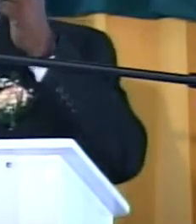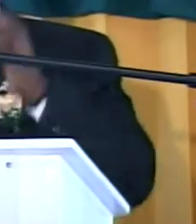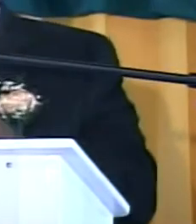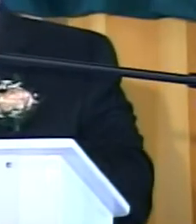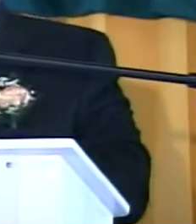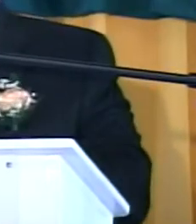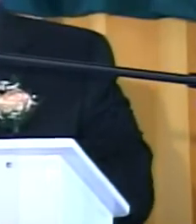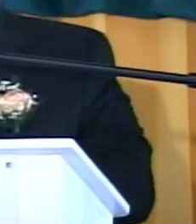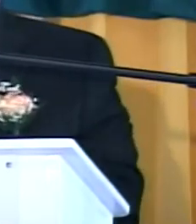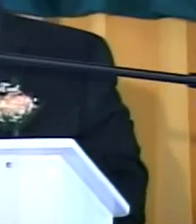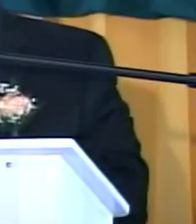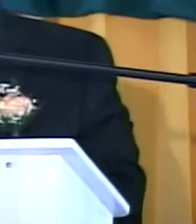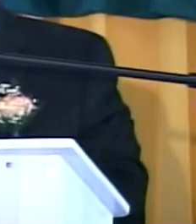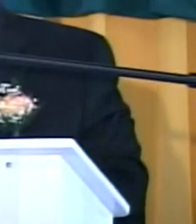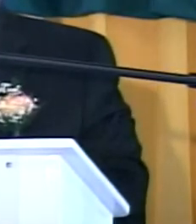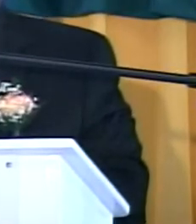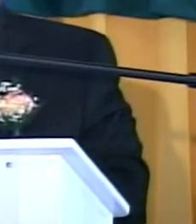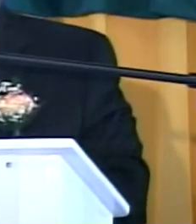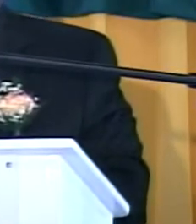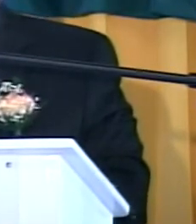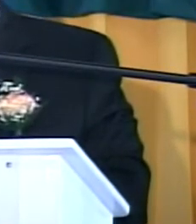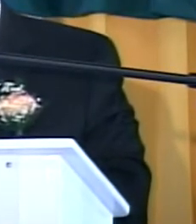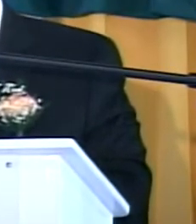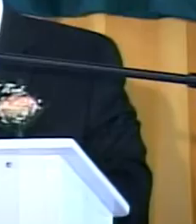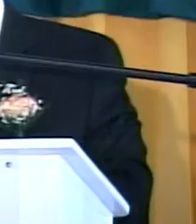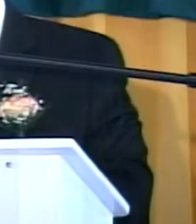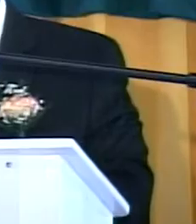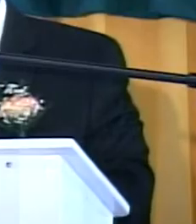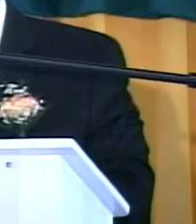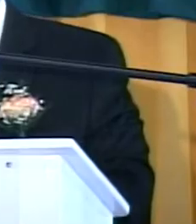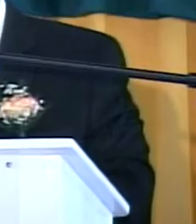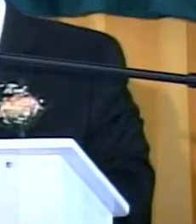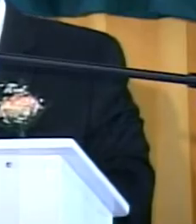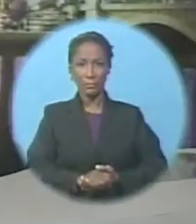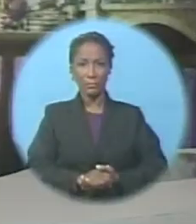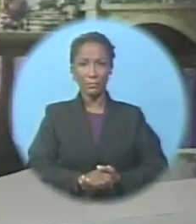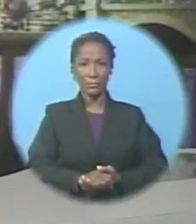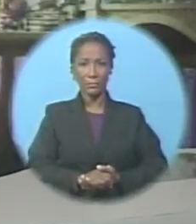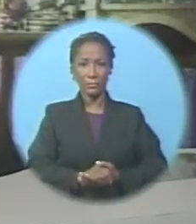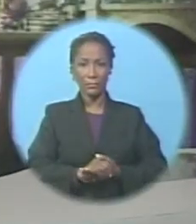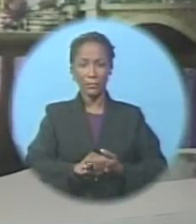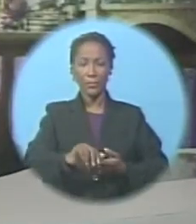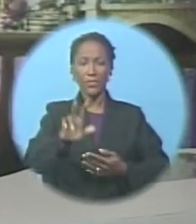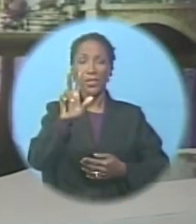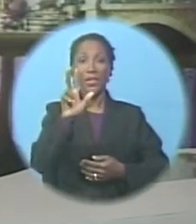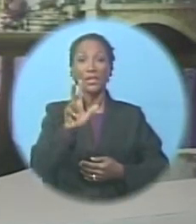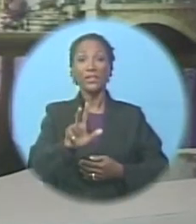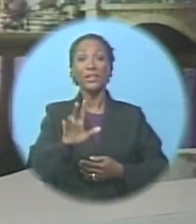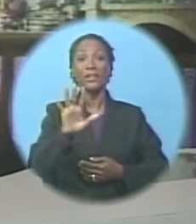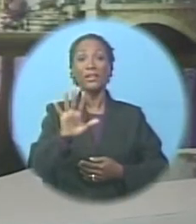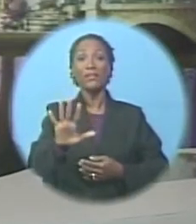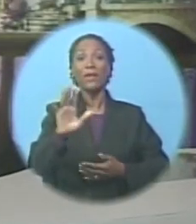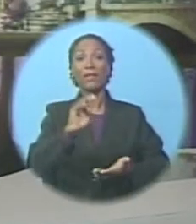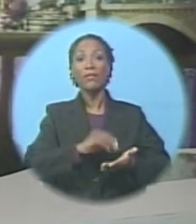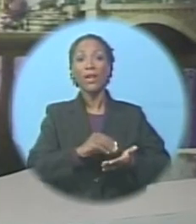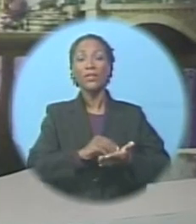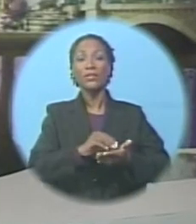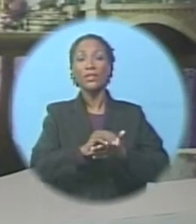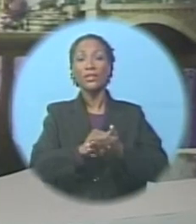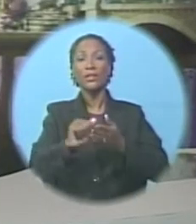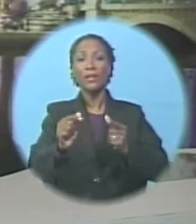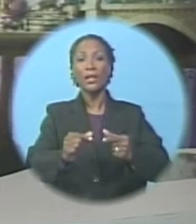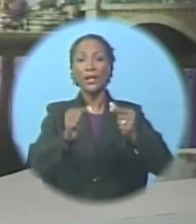print across the landscape of Barbados. A $35,000 donation